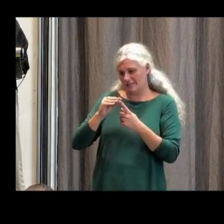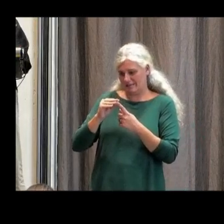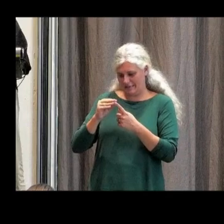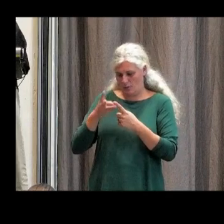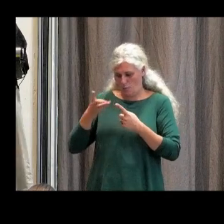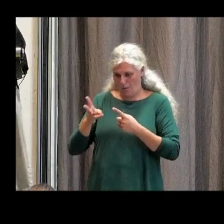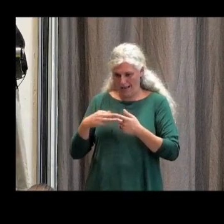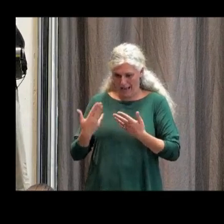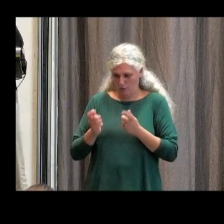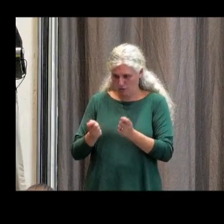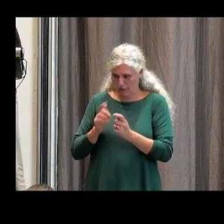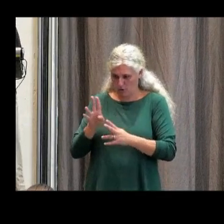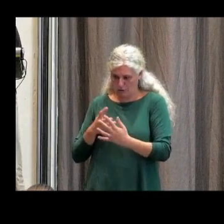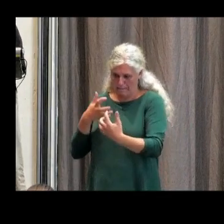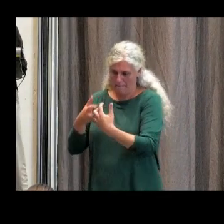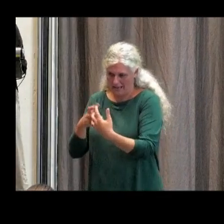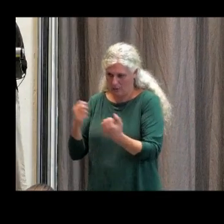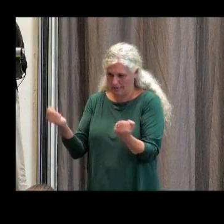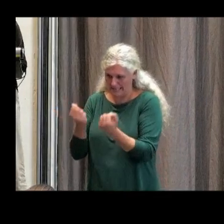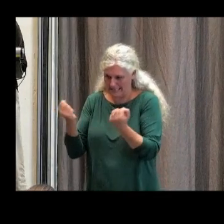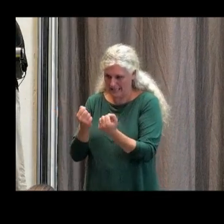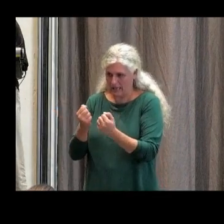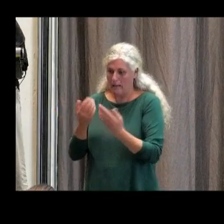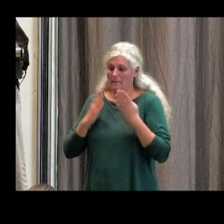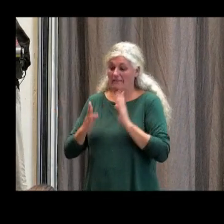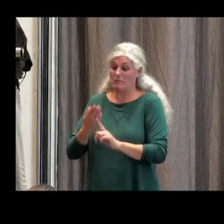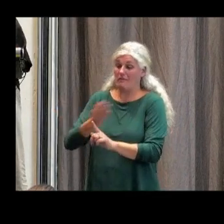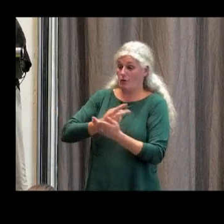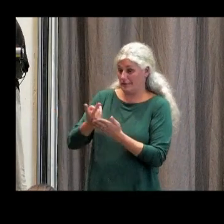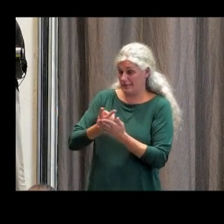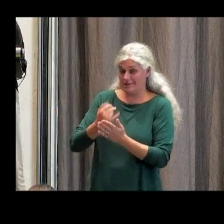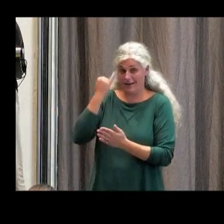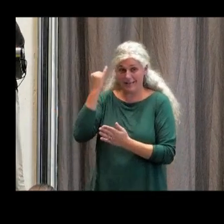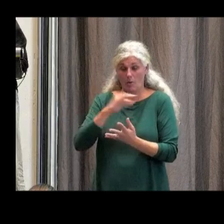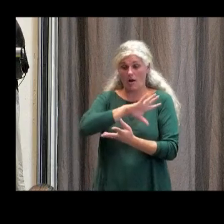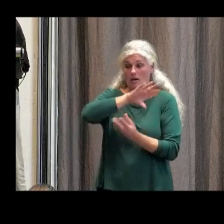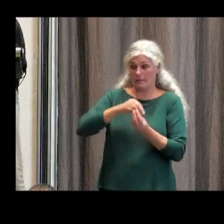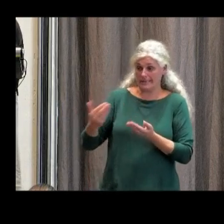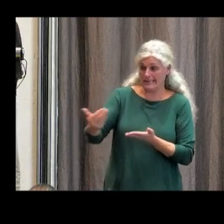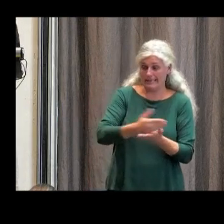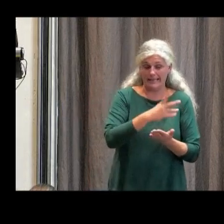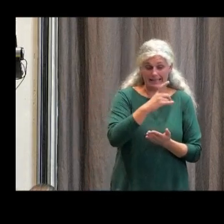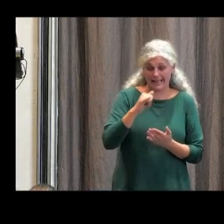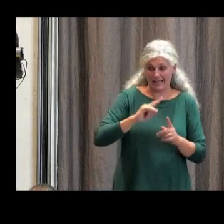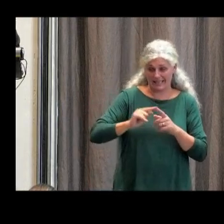and while they're training in that signaling behavior. So the idea of combining the data from